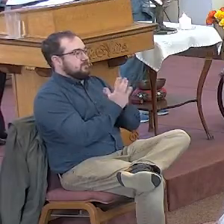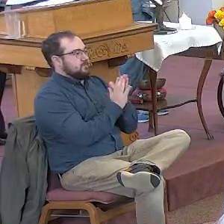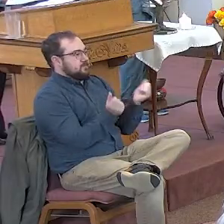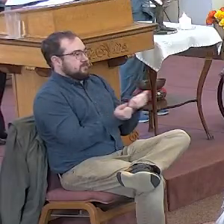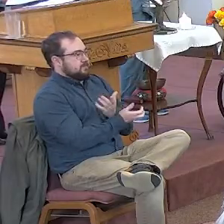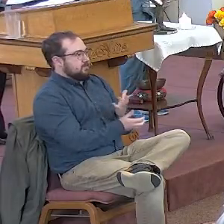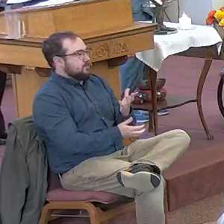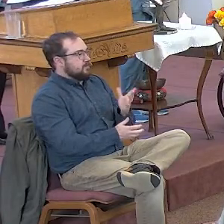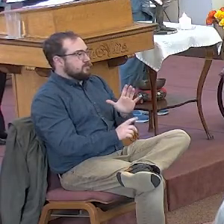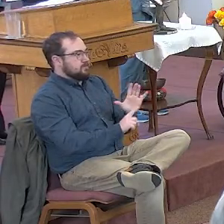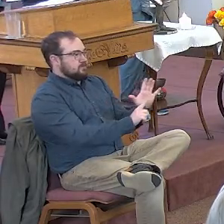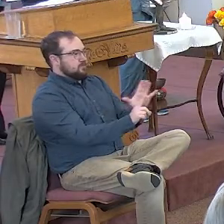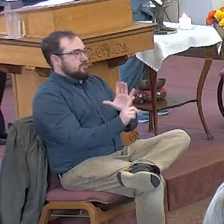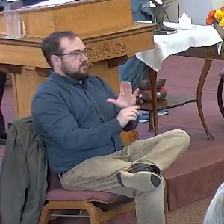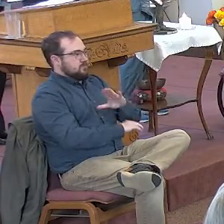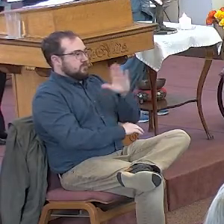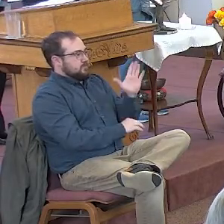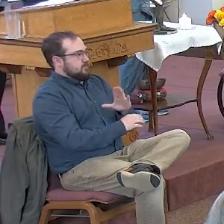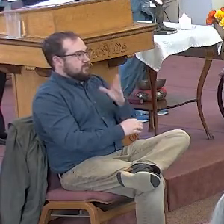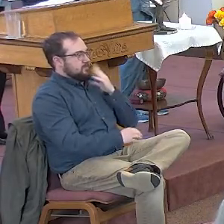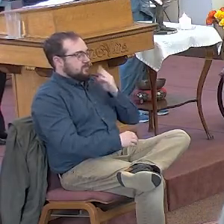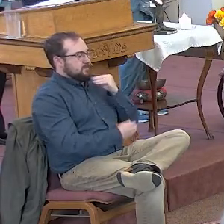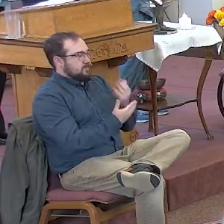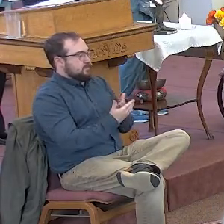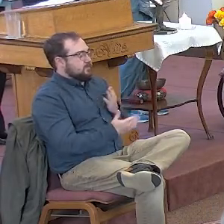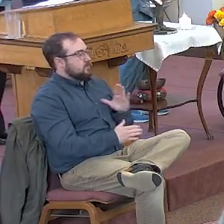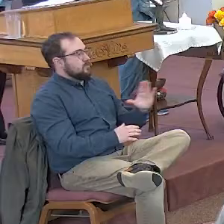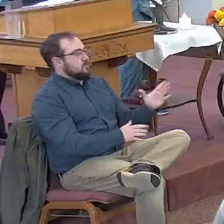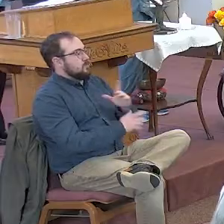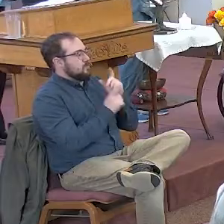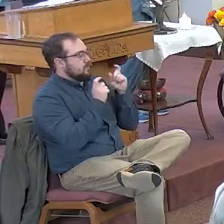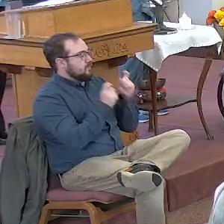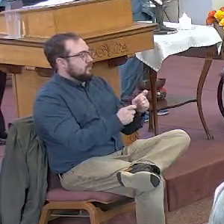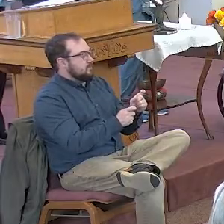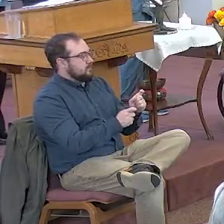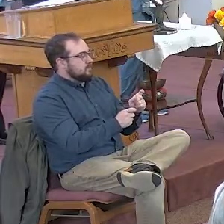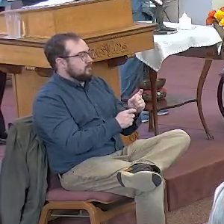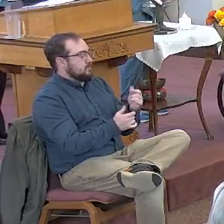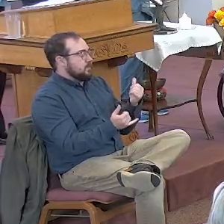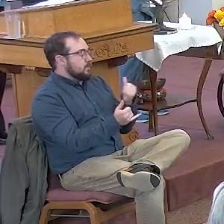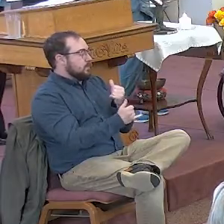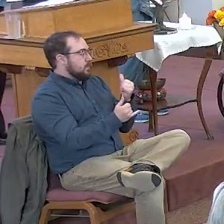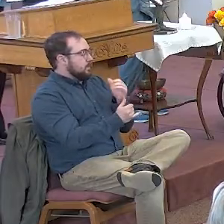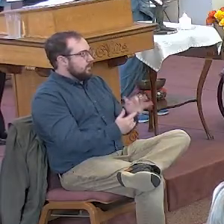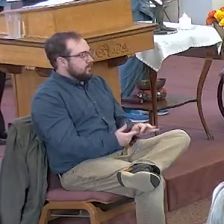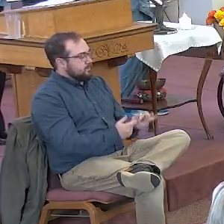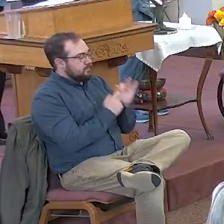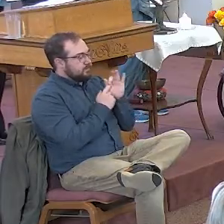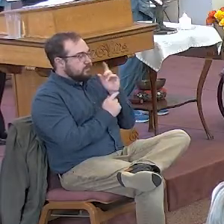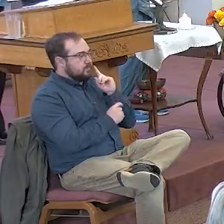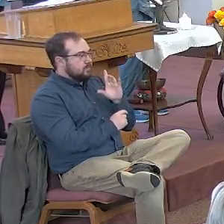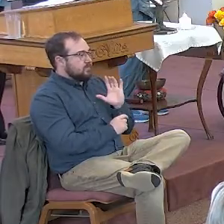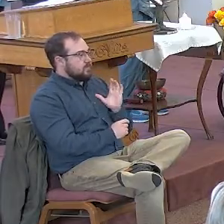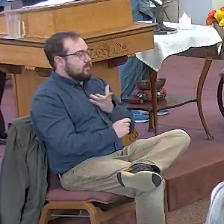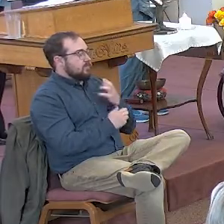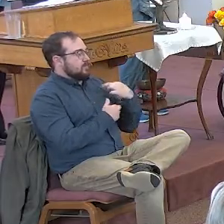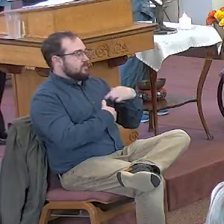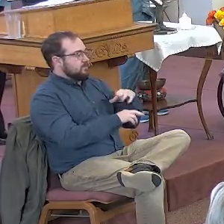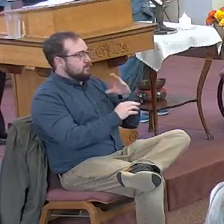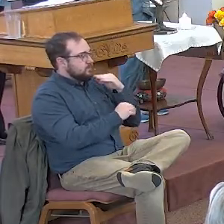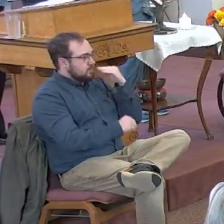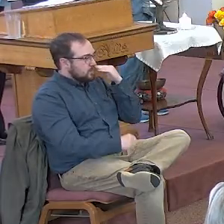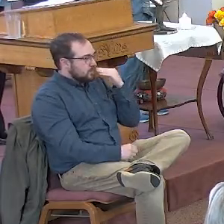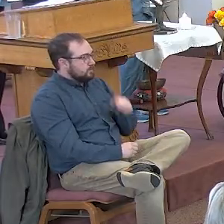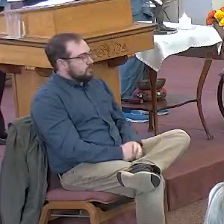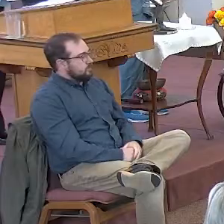than you have ever been. Your gifts are a priceless addition to our religious home.